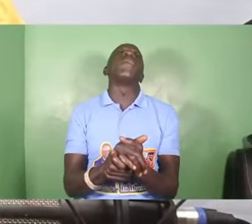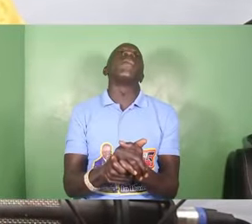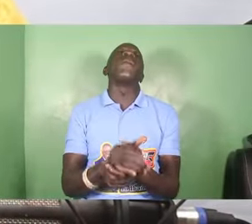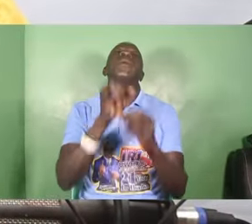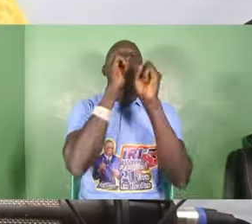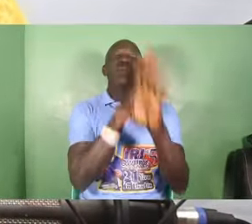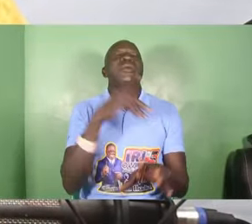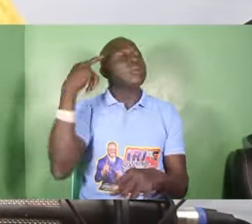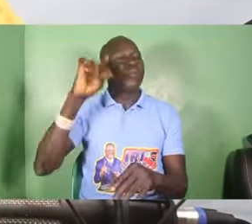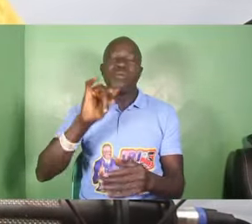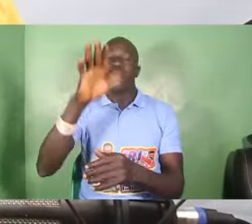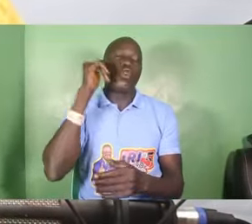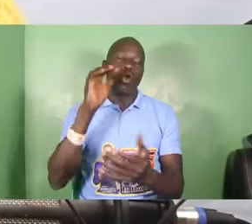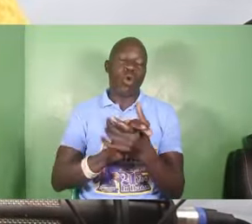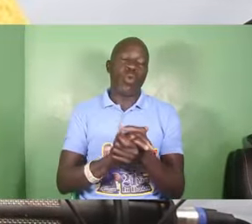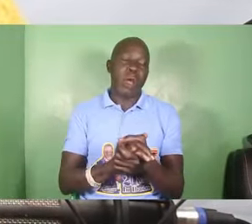husband. Let it be not